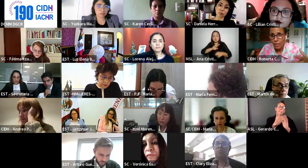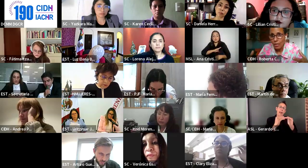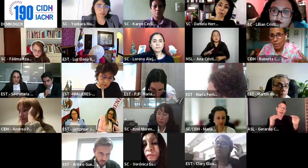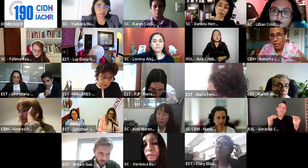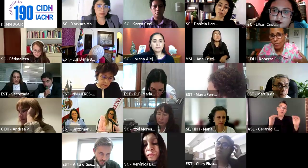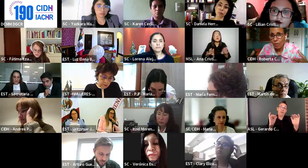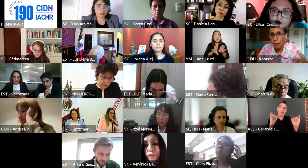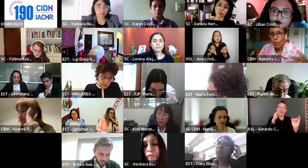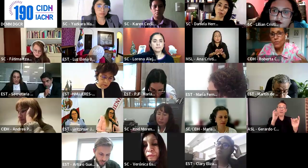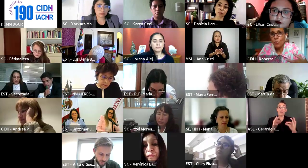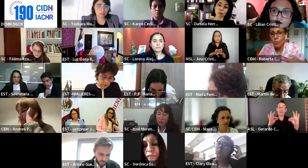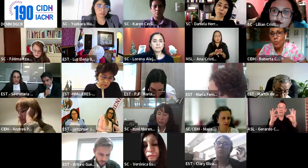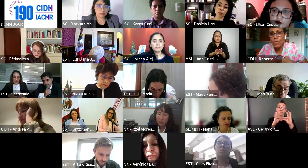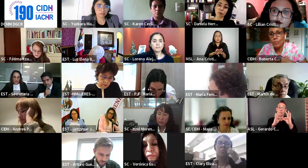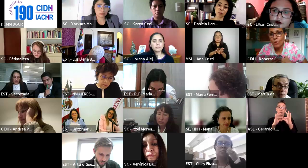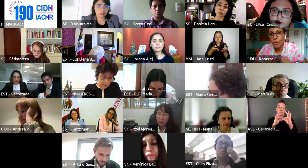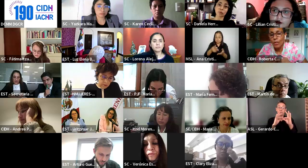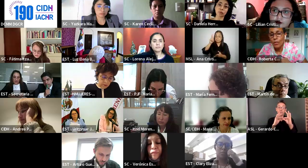because, of course,